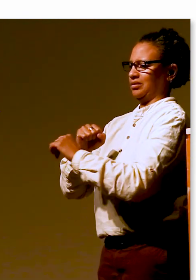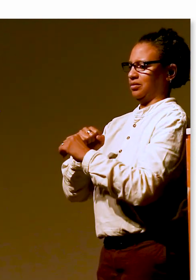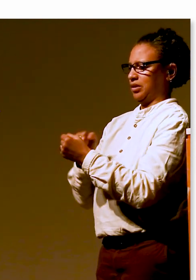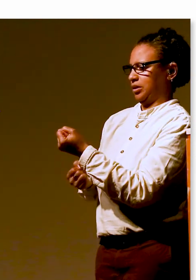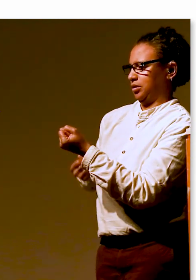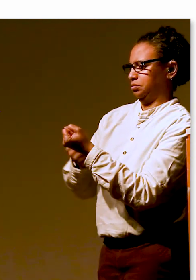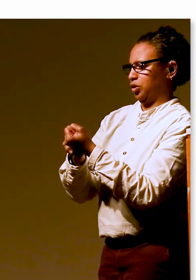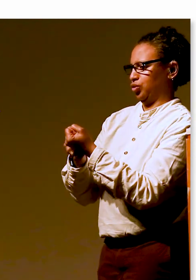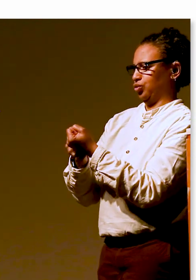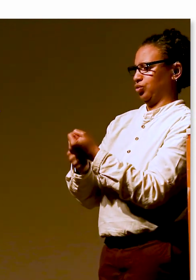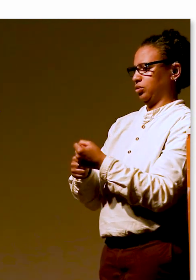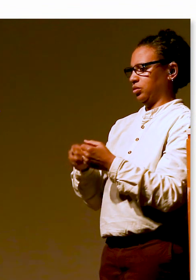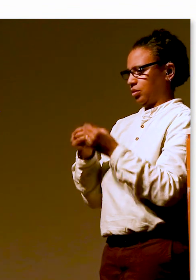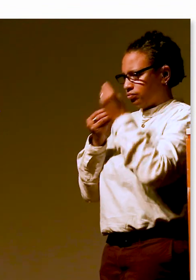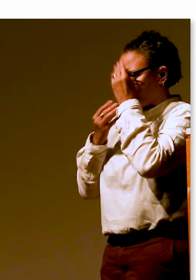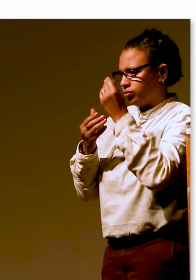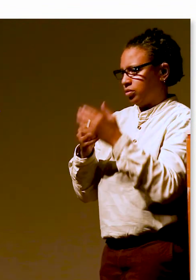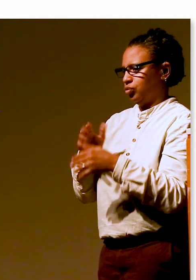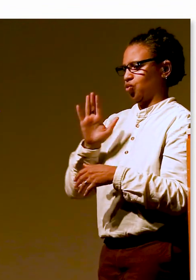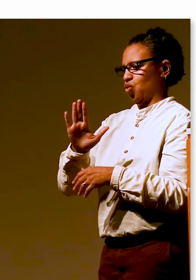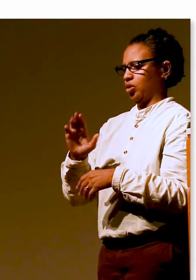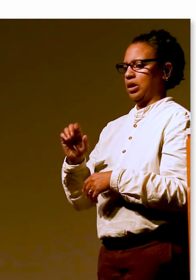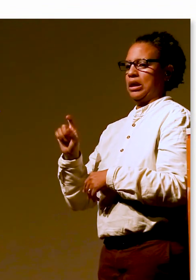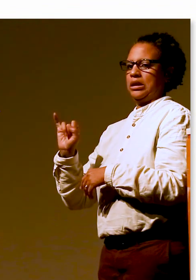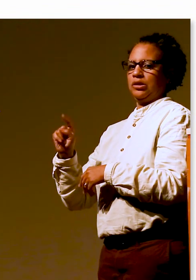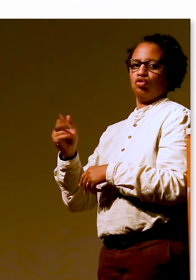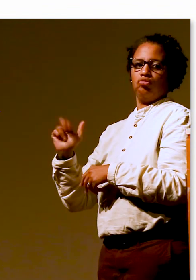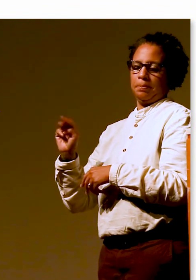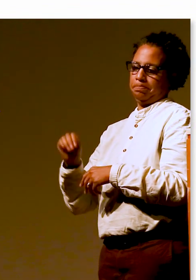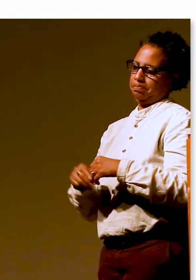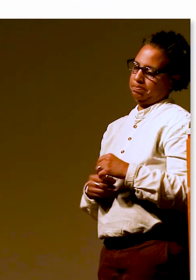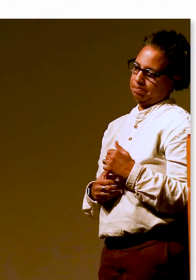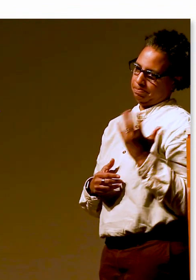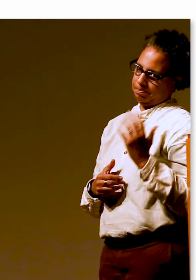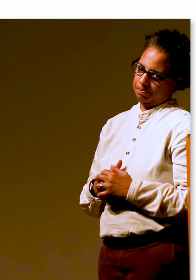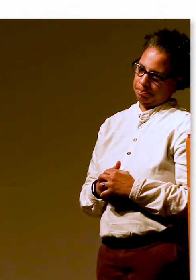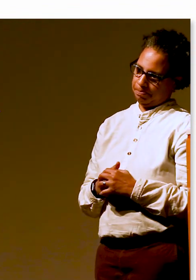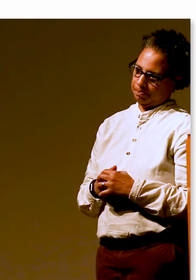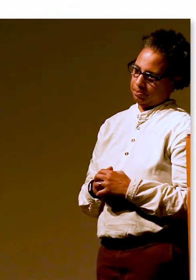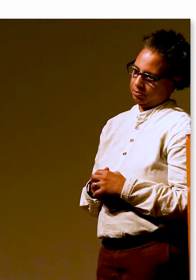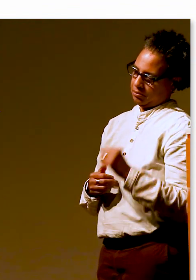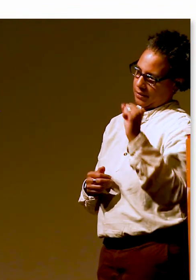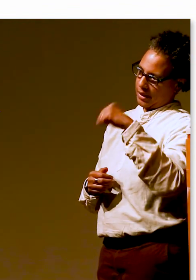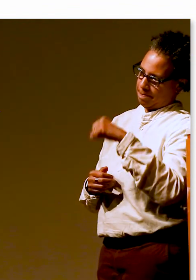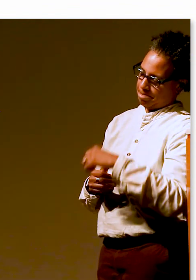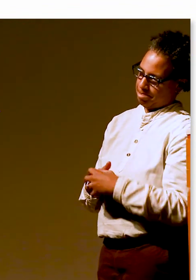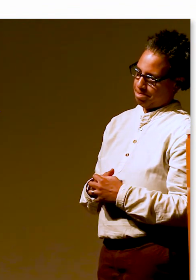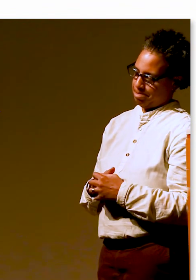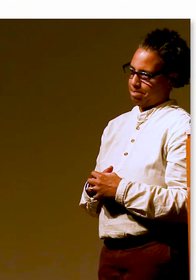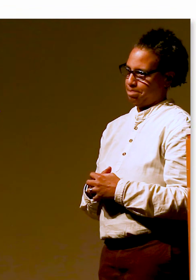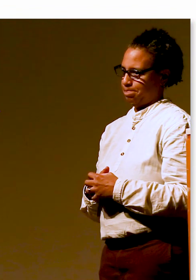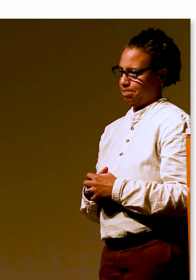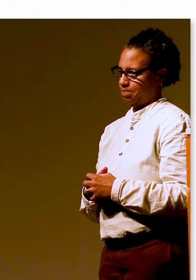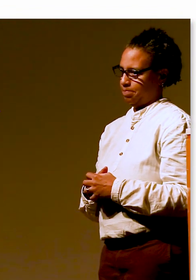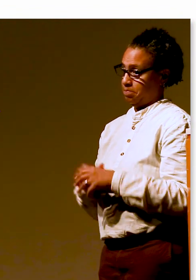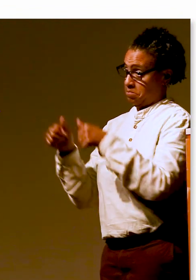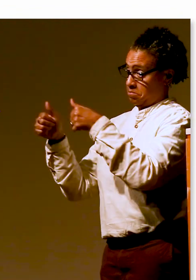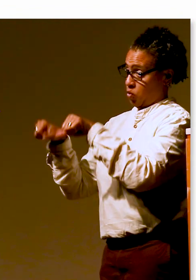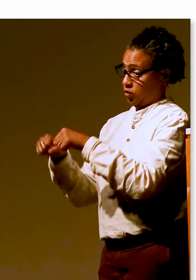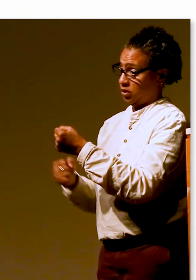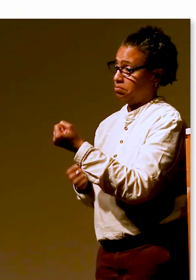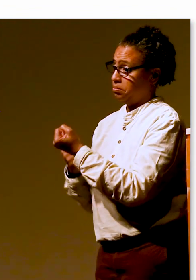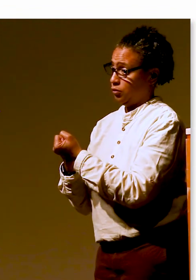advertising, and connecting now and also then reflecting on the ways in which Hank utilizes and